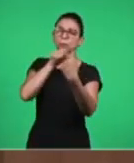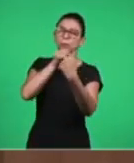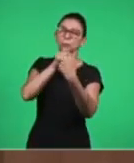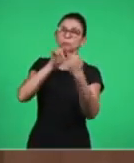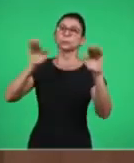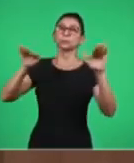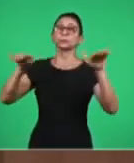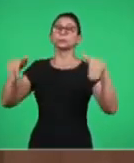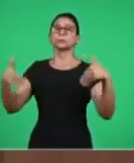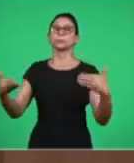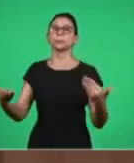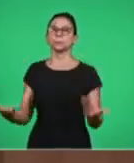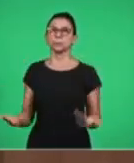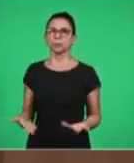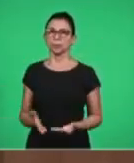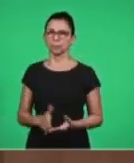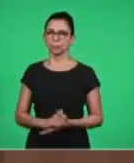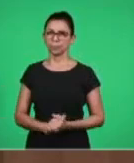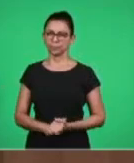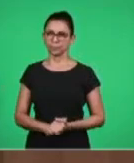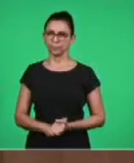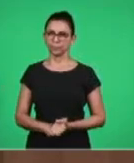according to information that we have received,